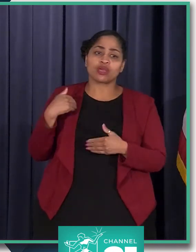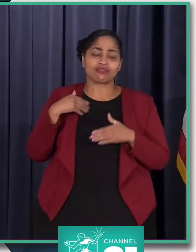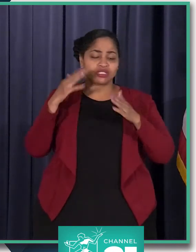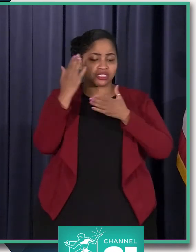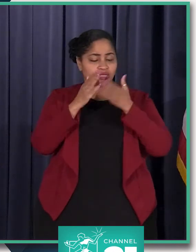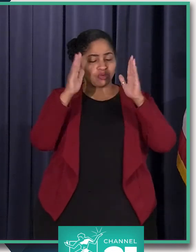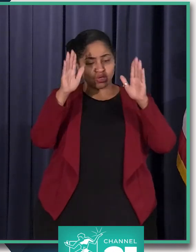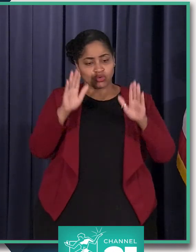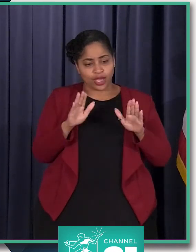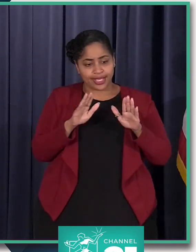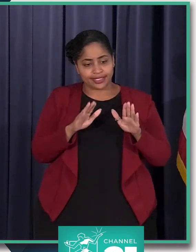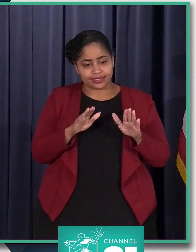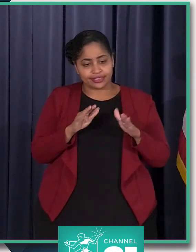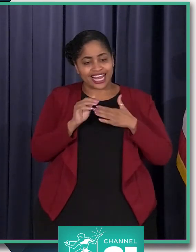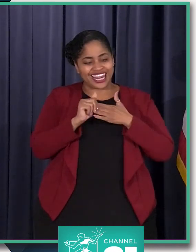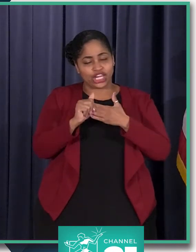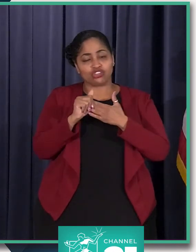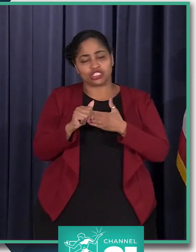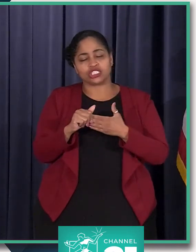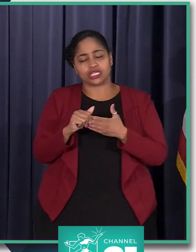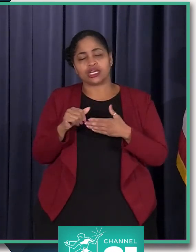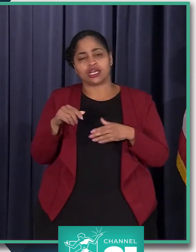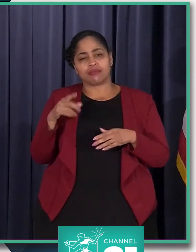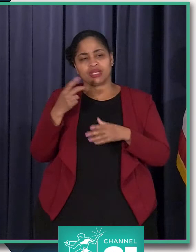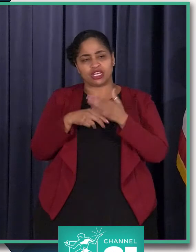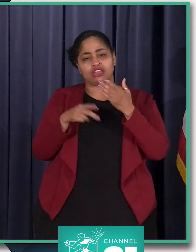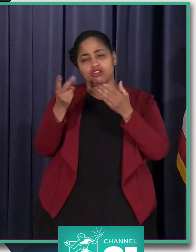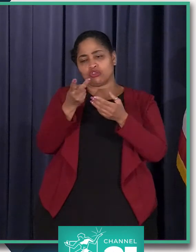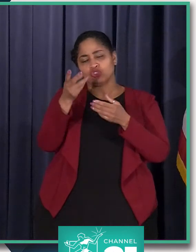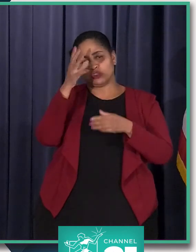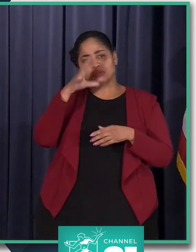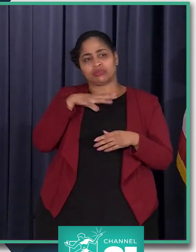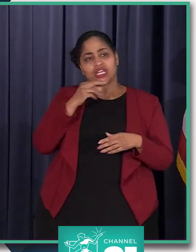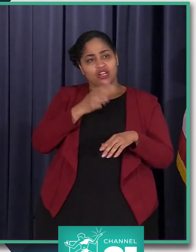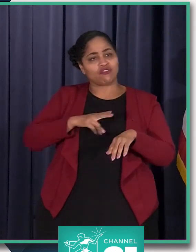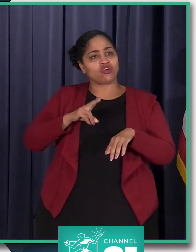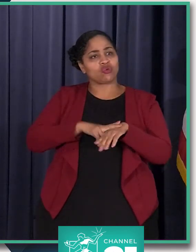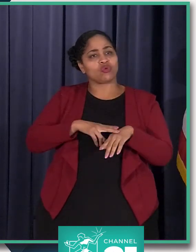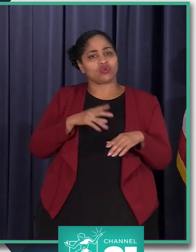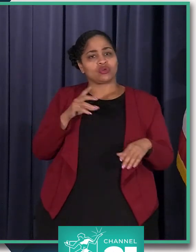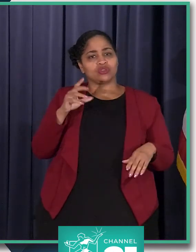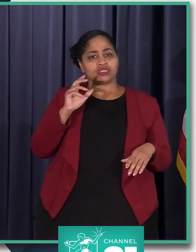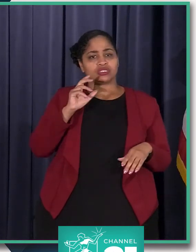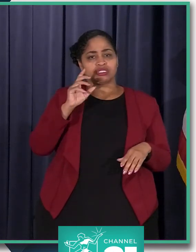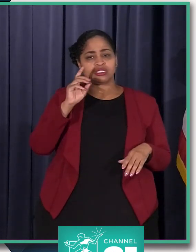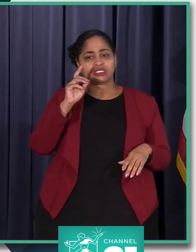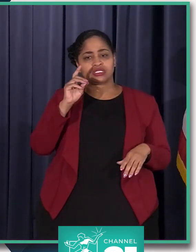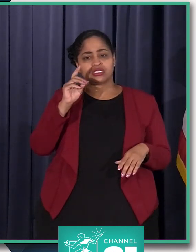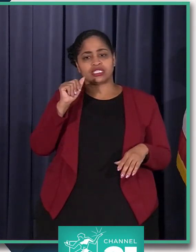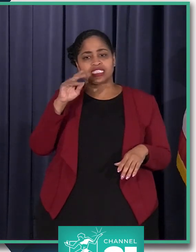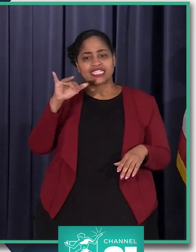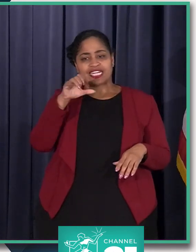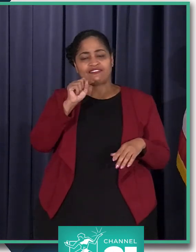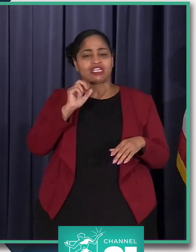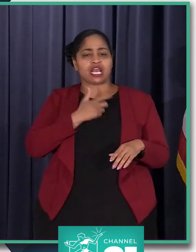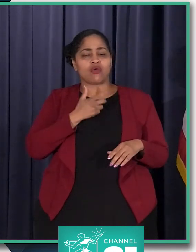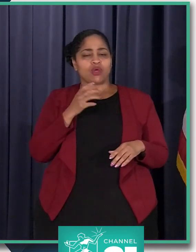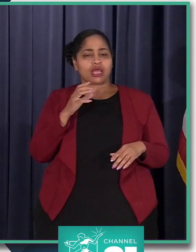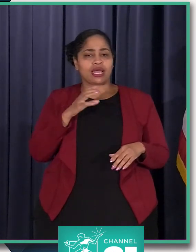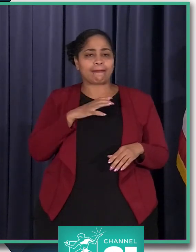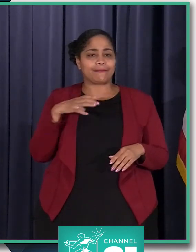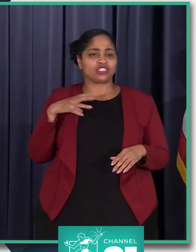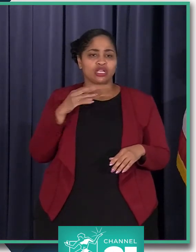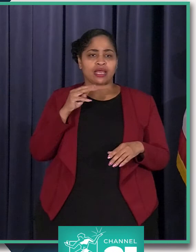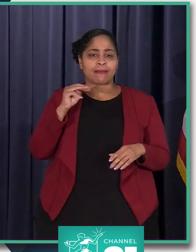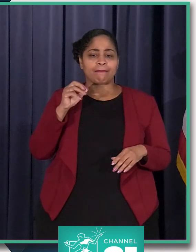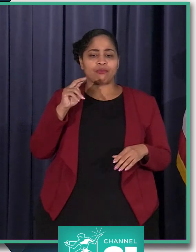great leadership in those two men. And of course, Davis, our commissioner, we want to thank them. And